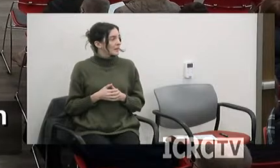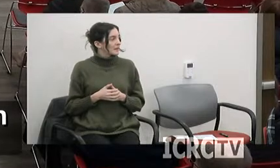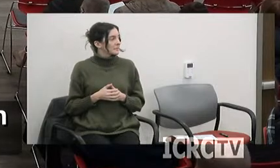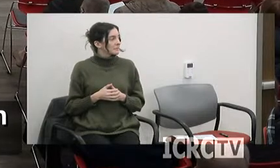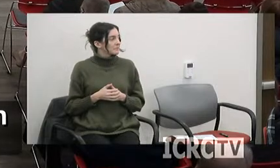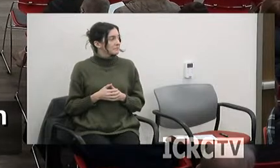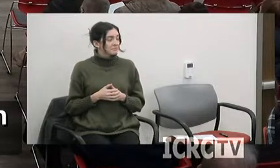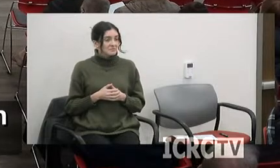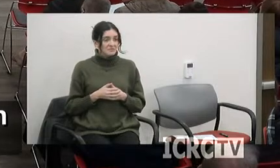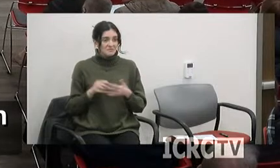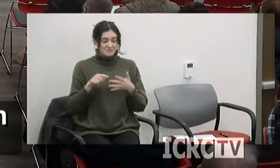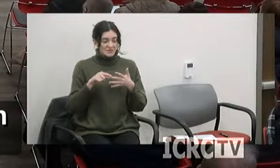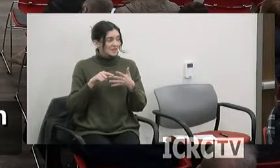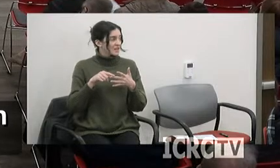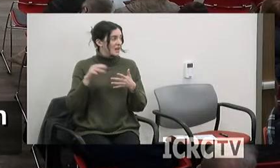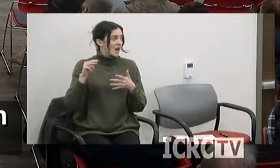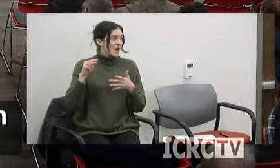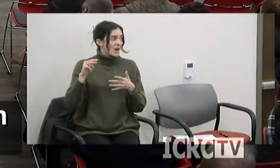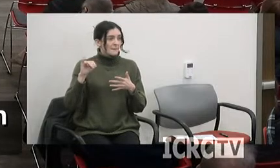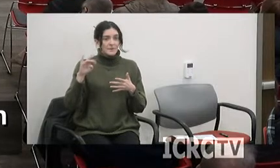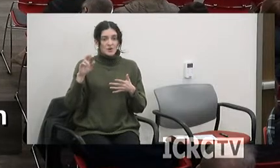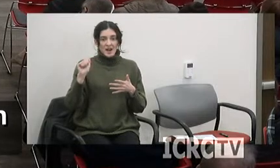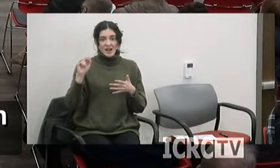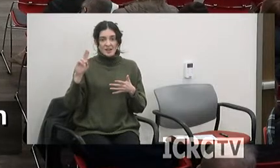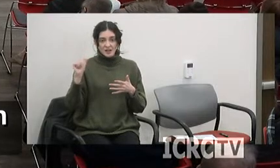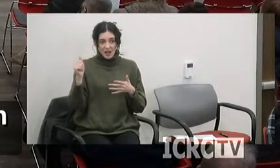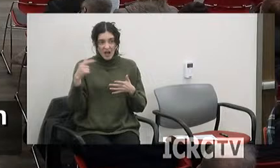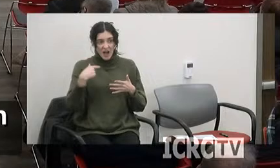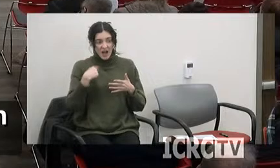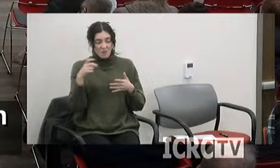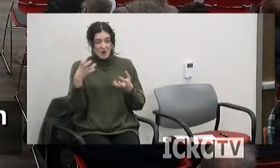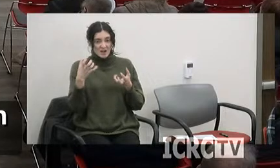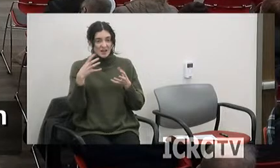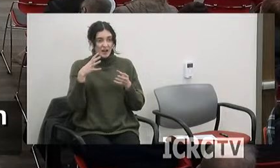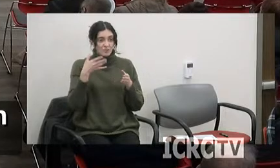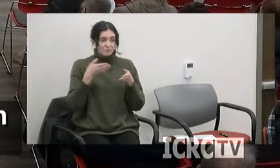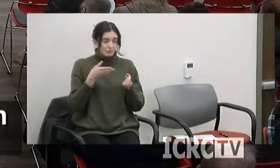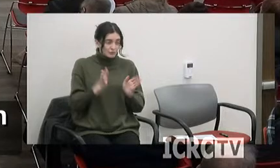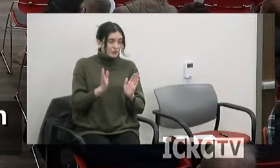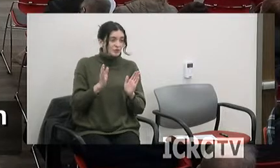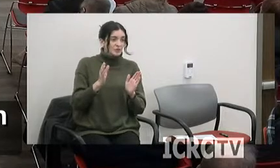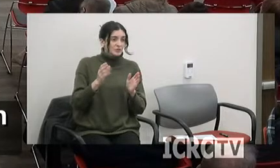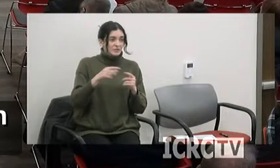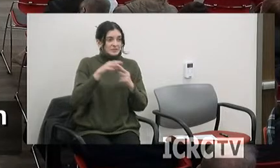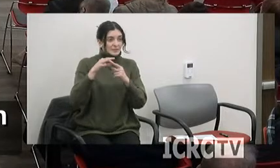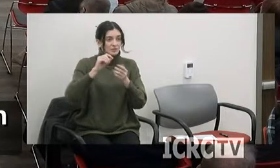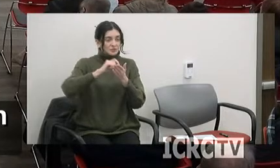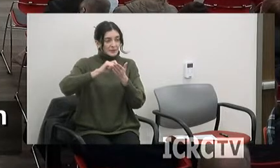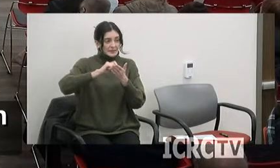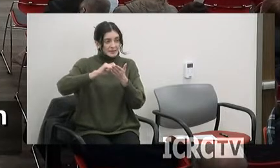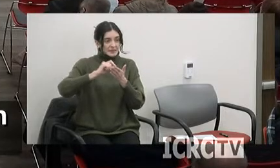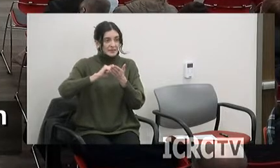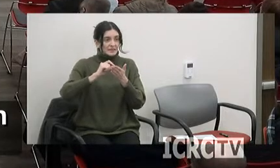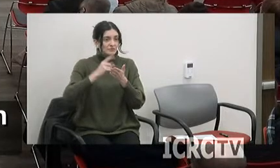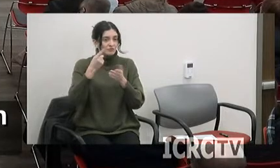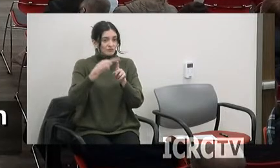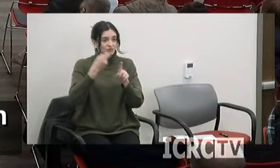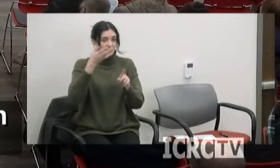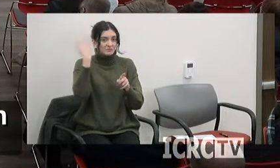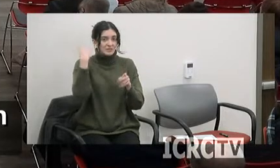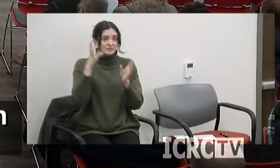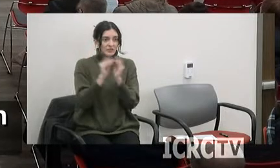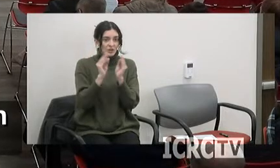I need approval of the minute, I need a motion to approve the minutes of the special board meeting held in this room on November 29th,